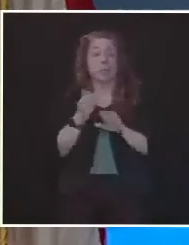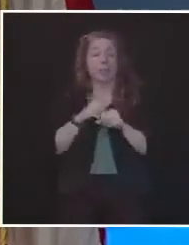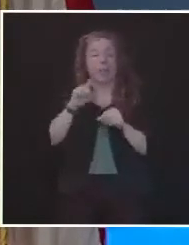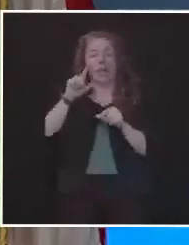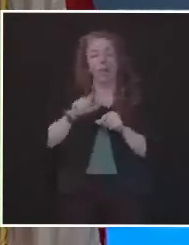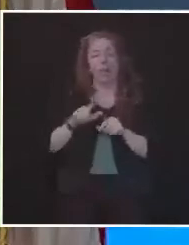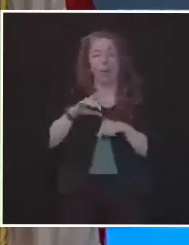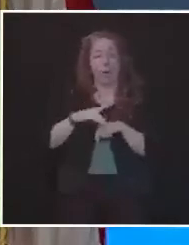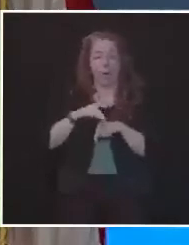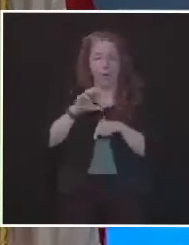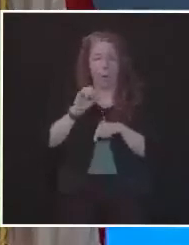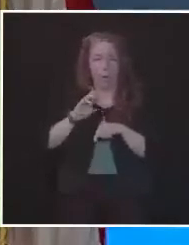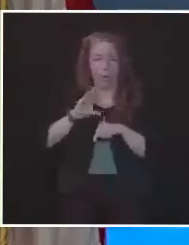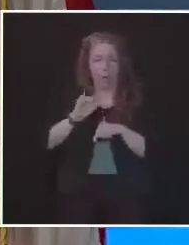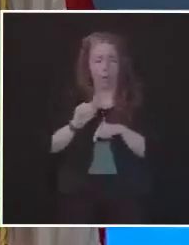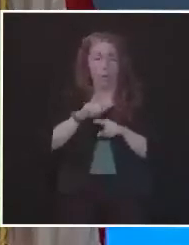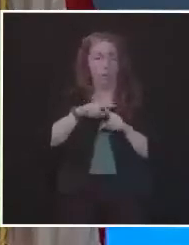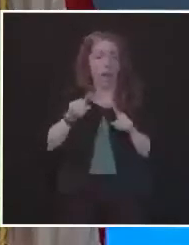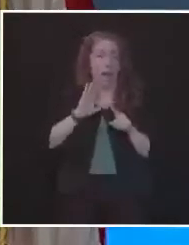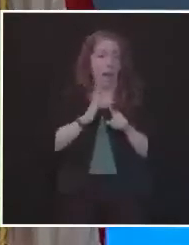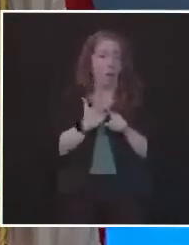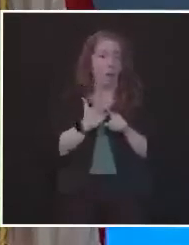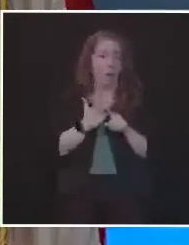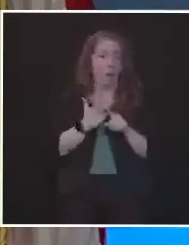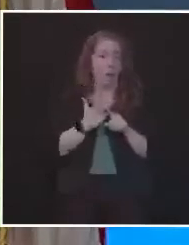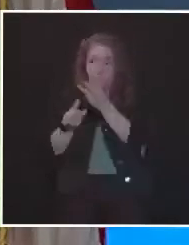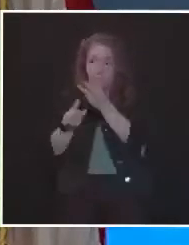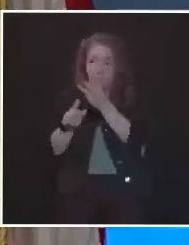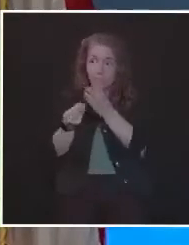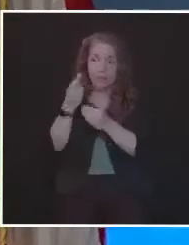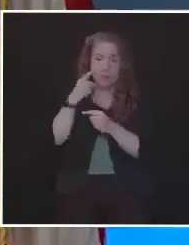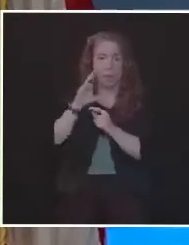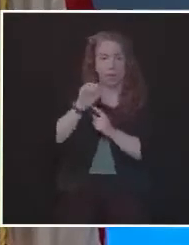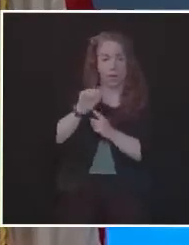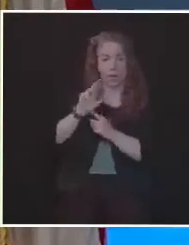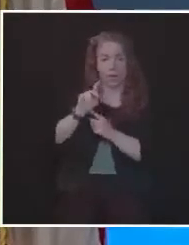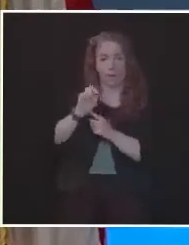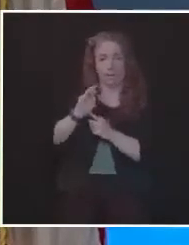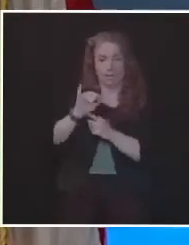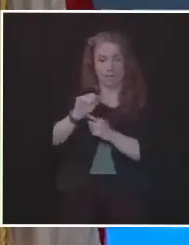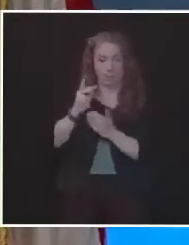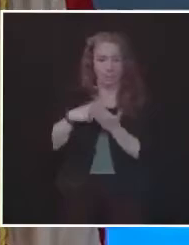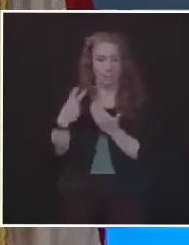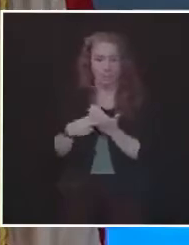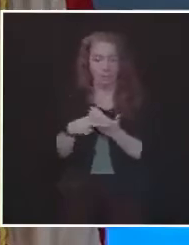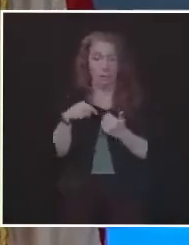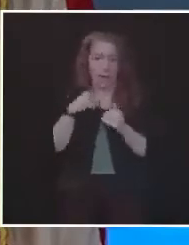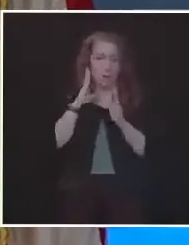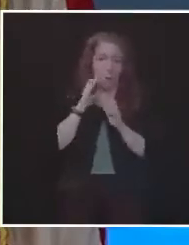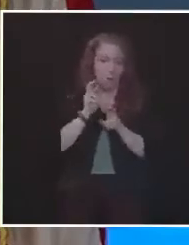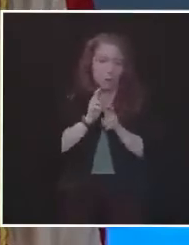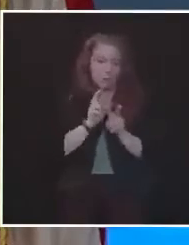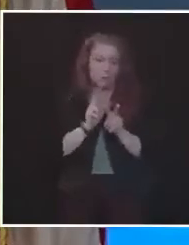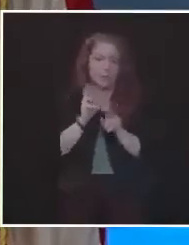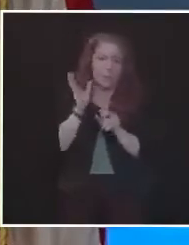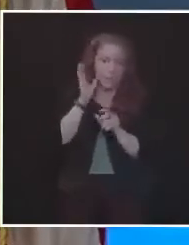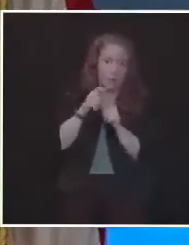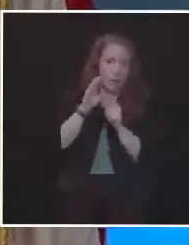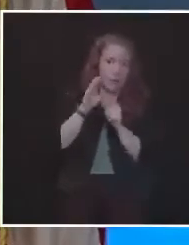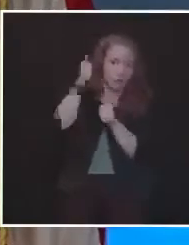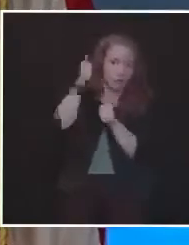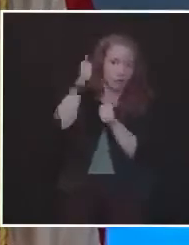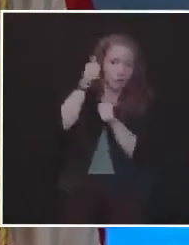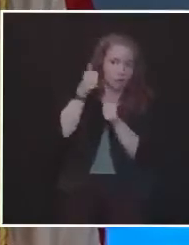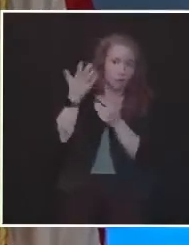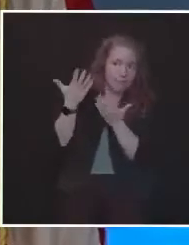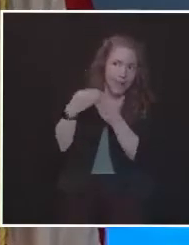to the moon under the Artemis program. Now, I know we're all excited to hear guidance from our leadership, so without further ado, I'll turn it